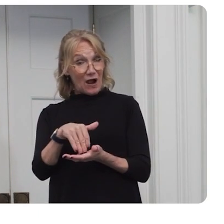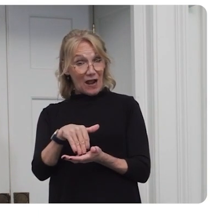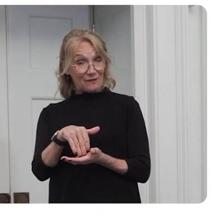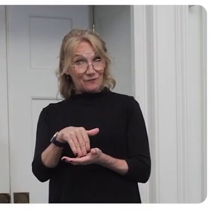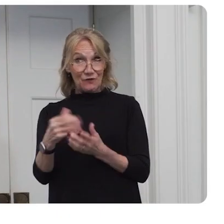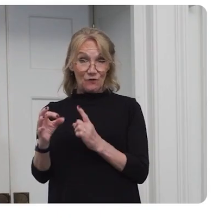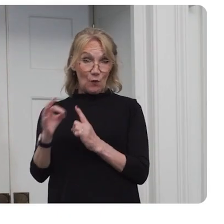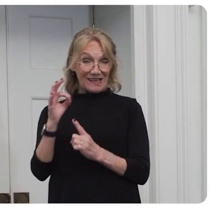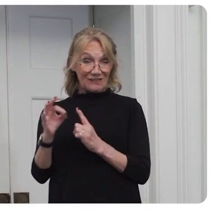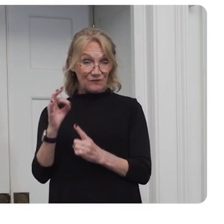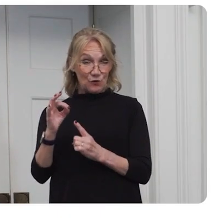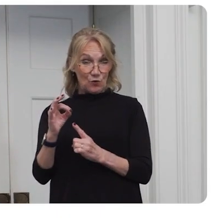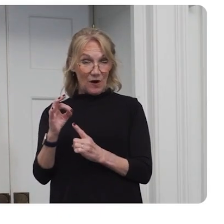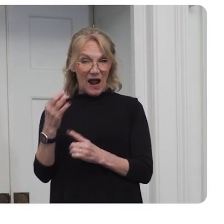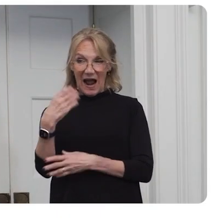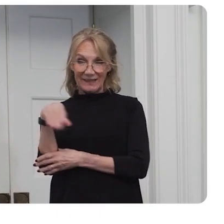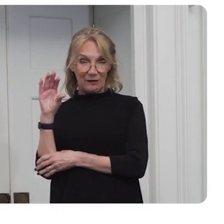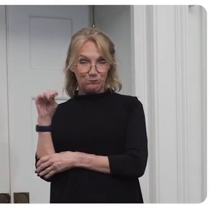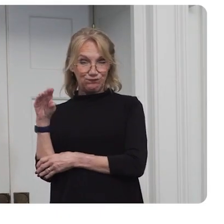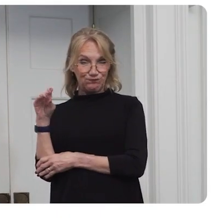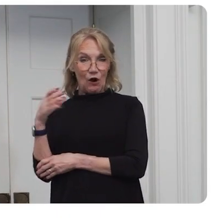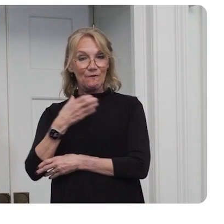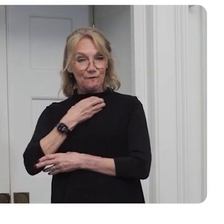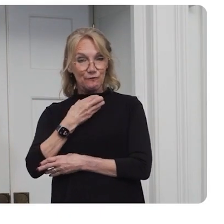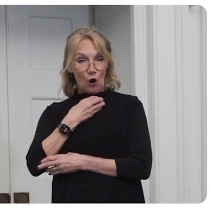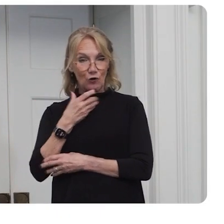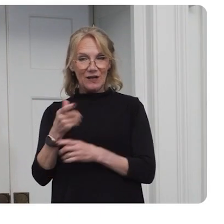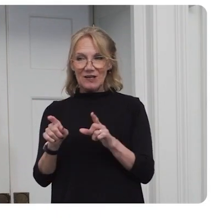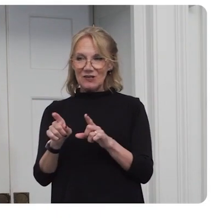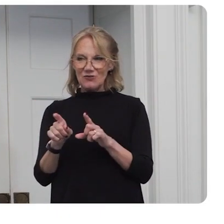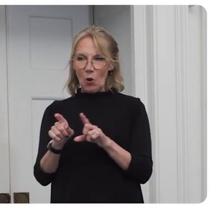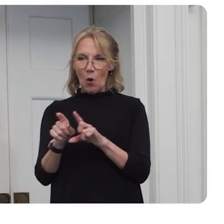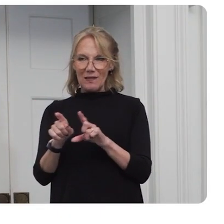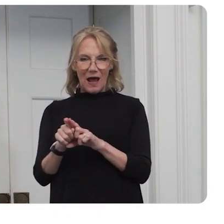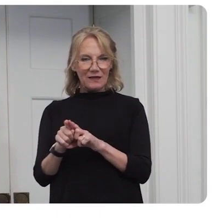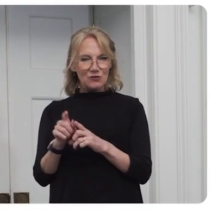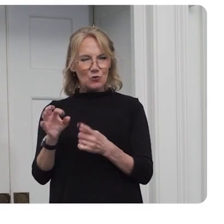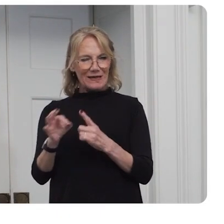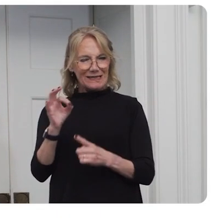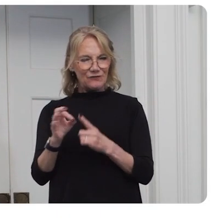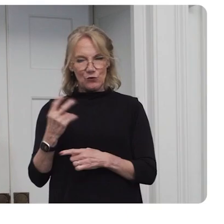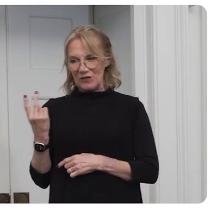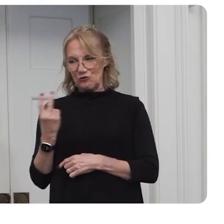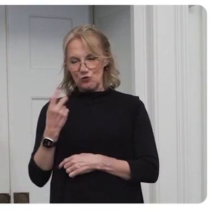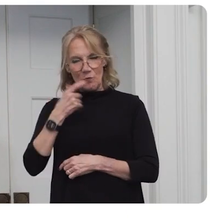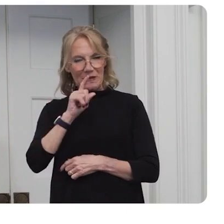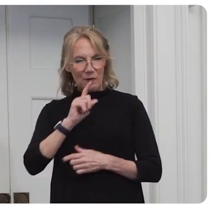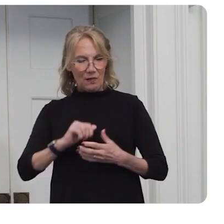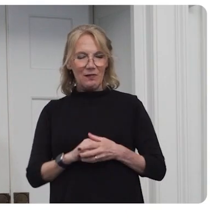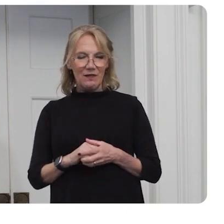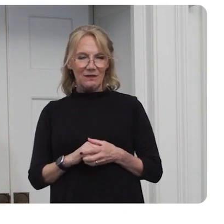yeah, I think I turned up, didn't I, with the frog on my hand, as well as if you were interviewing two people.